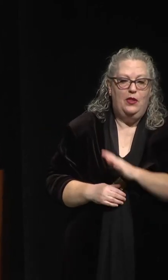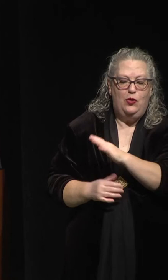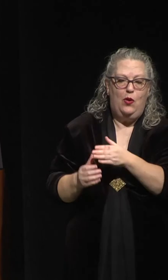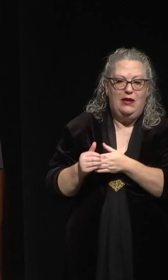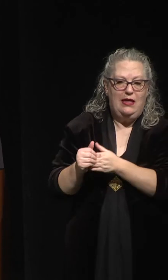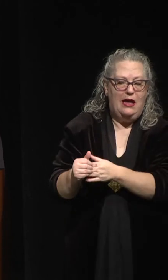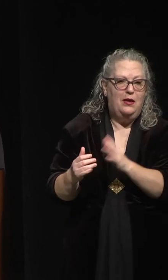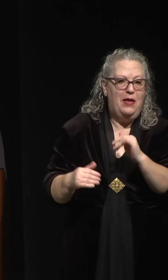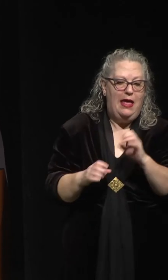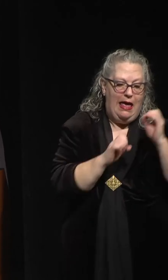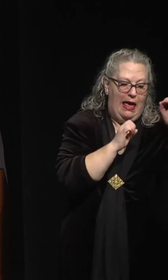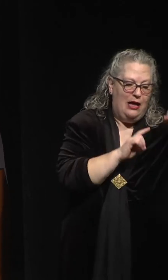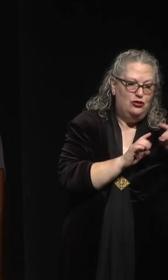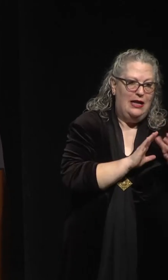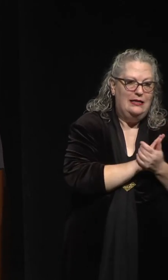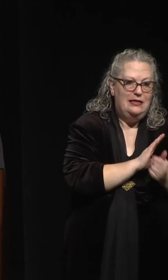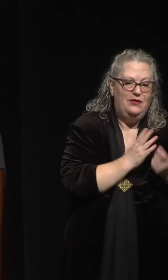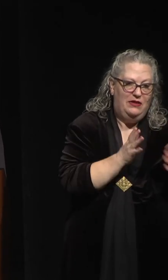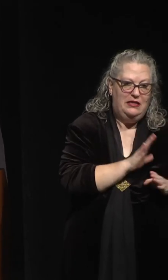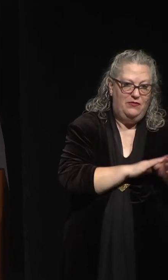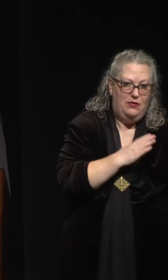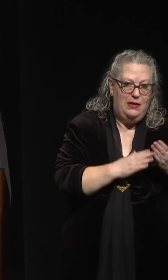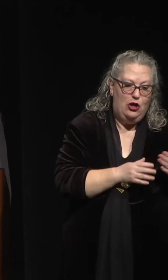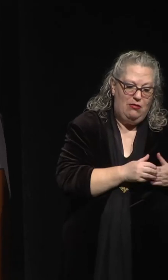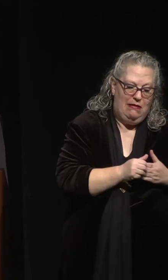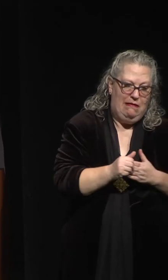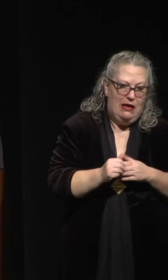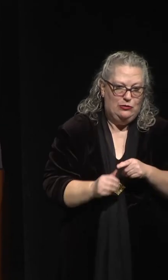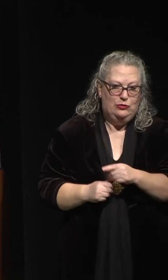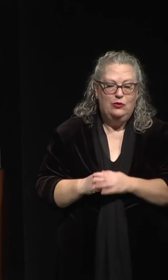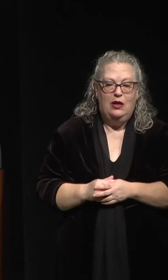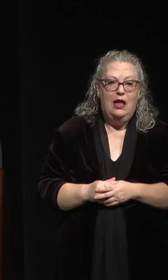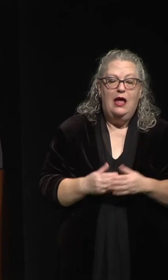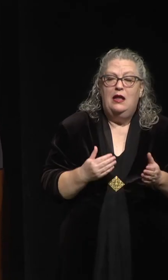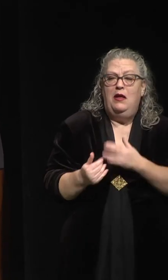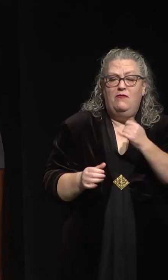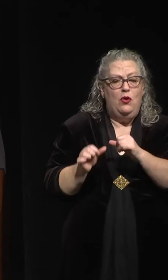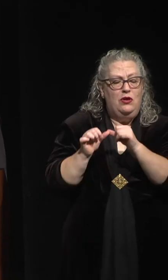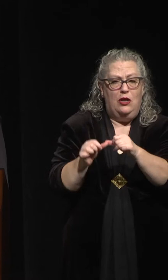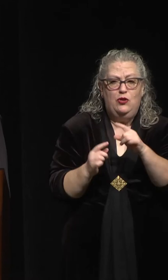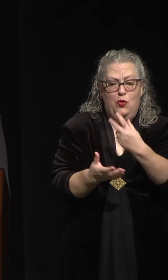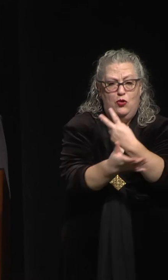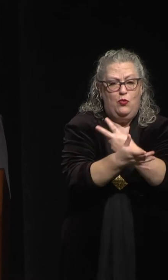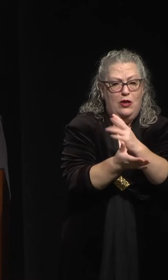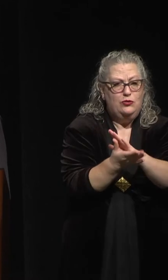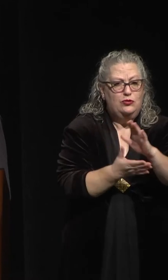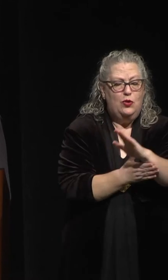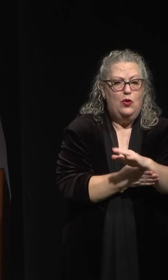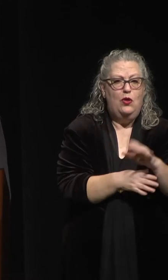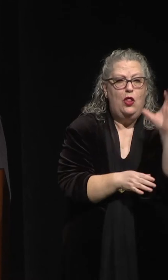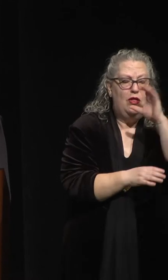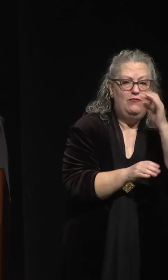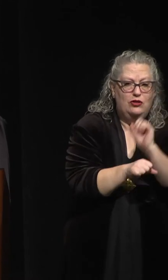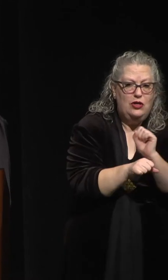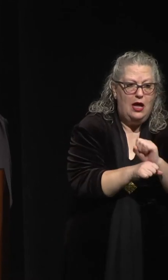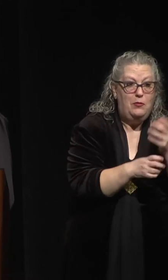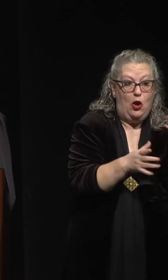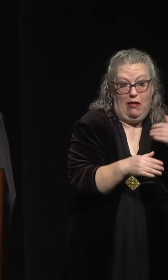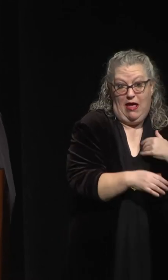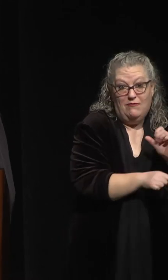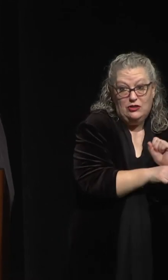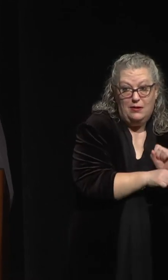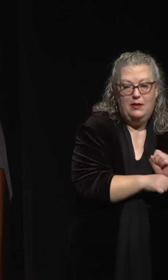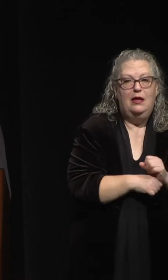you're guided by the education and skills that you have developed here. Whether you're continuing on to graduate school, seeking a job, or you already have a